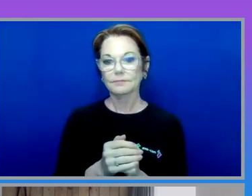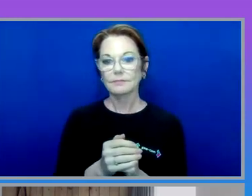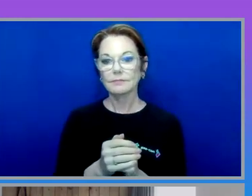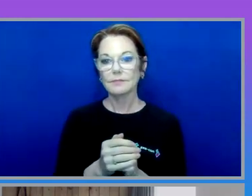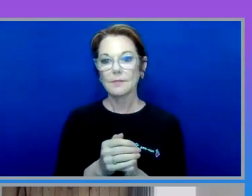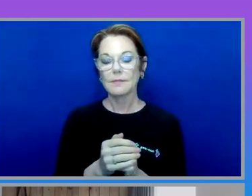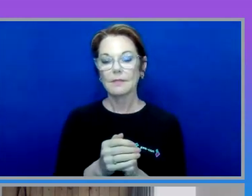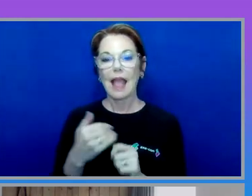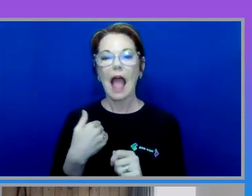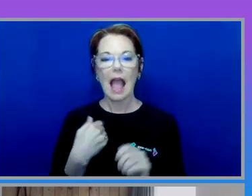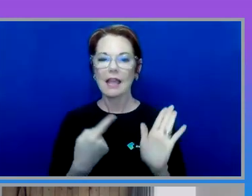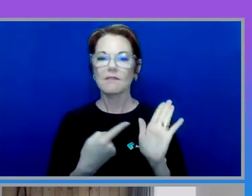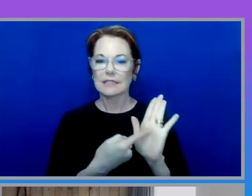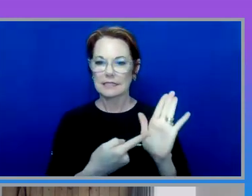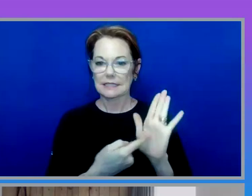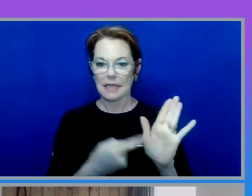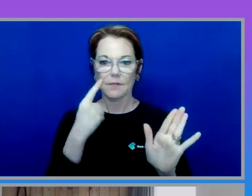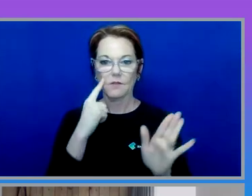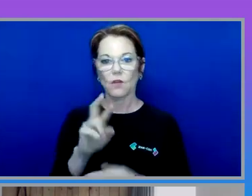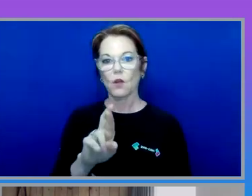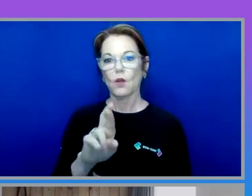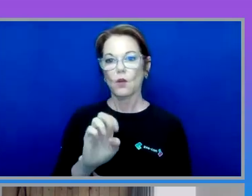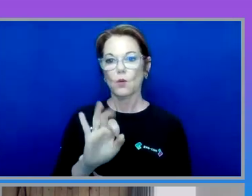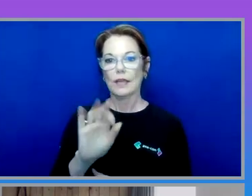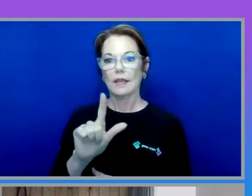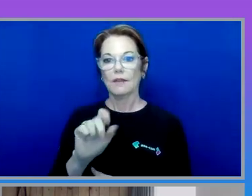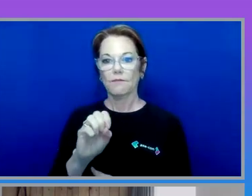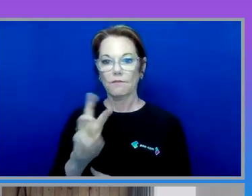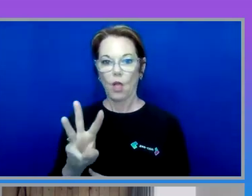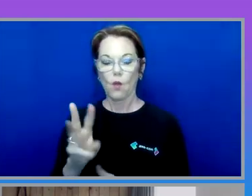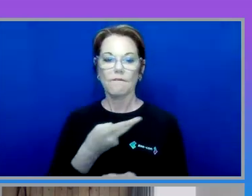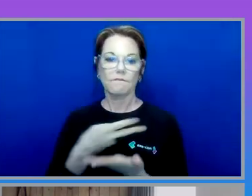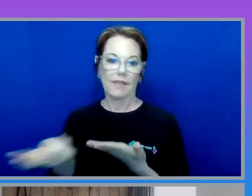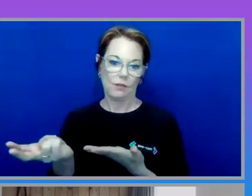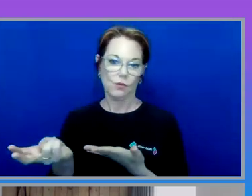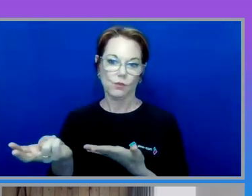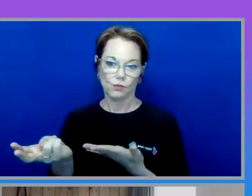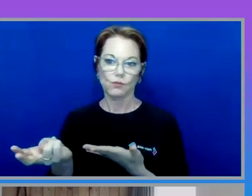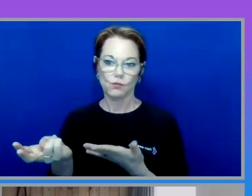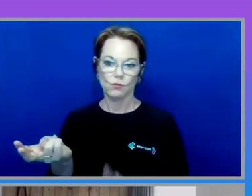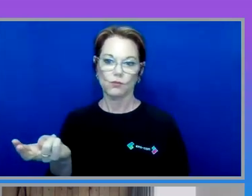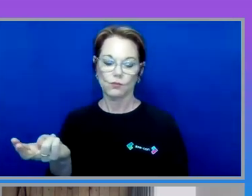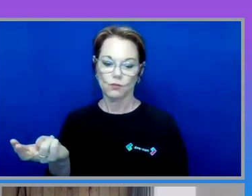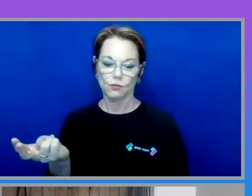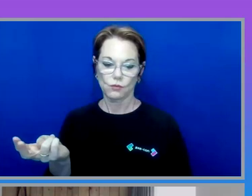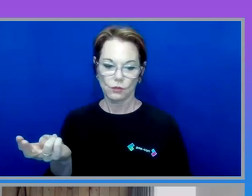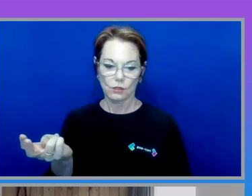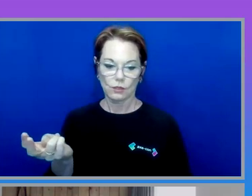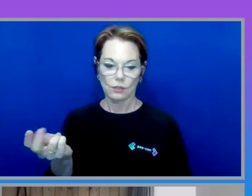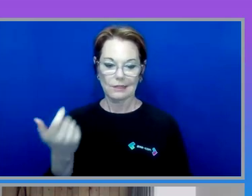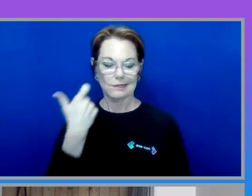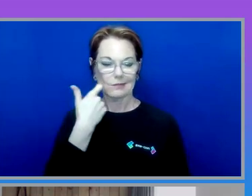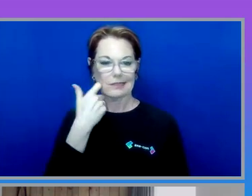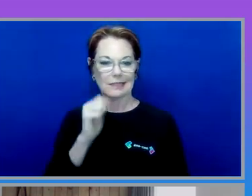And I have a little example of reflow failure. I was auditing an app,